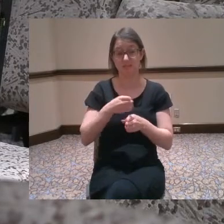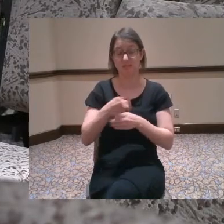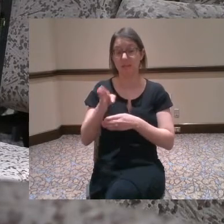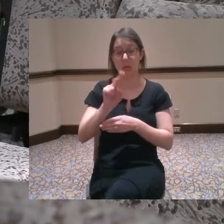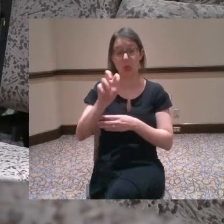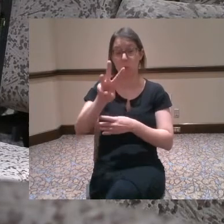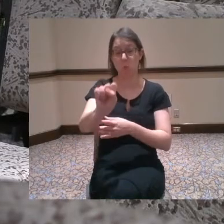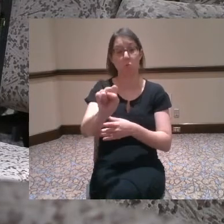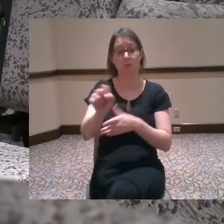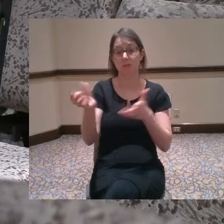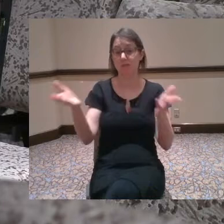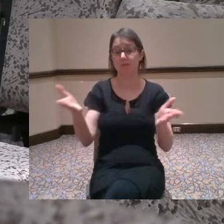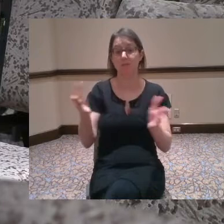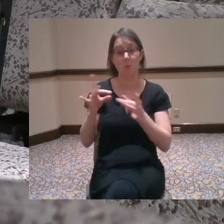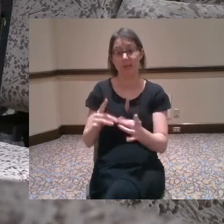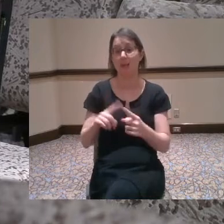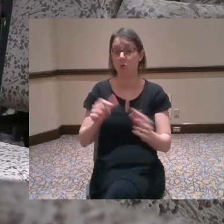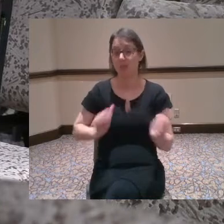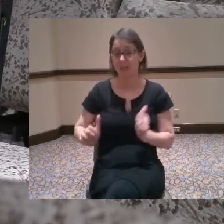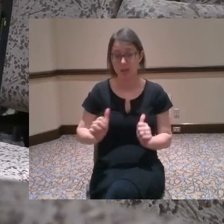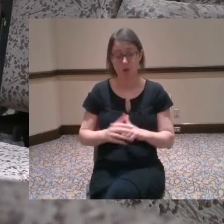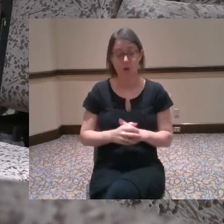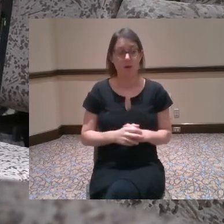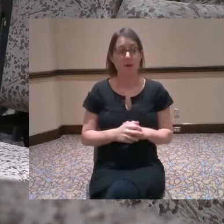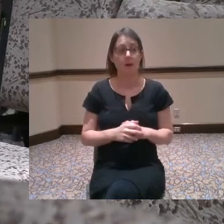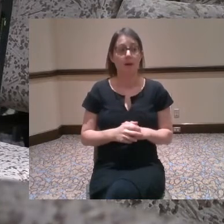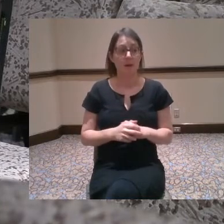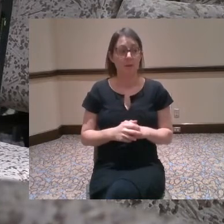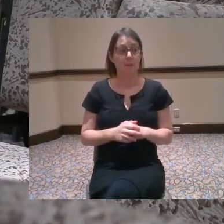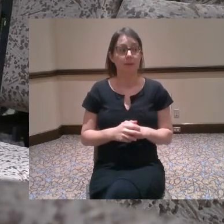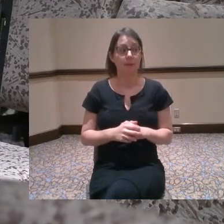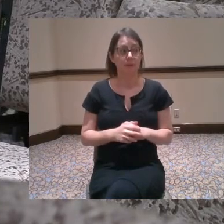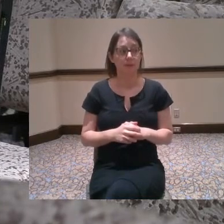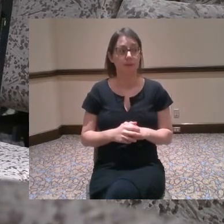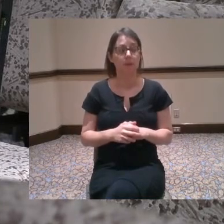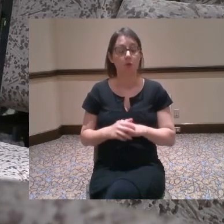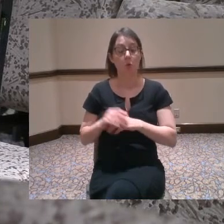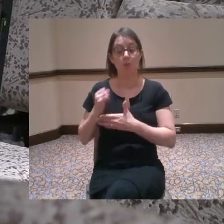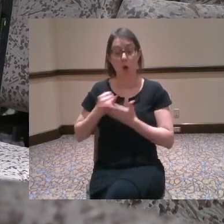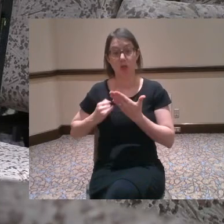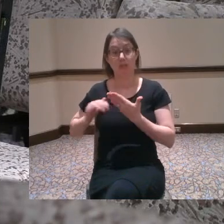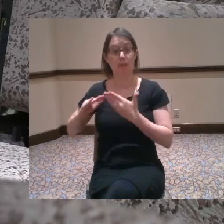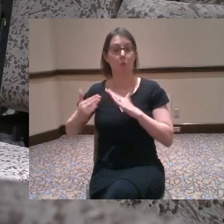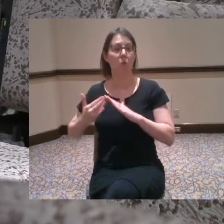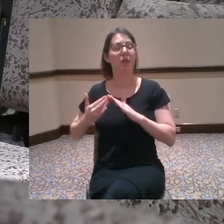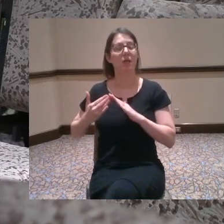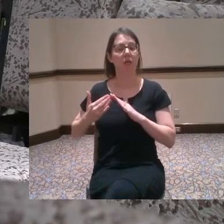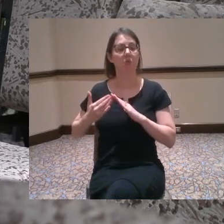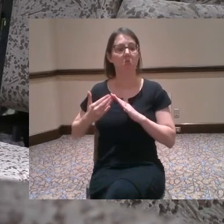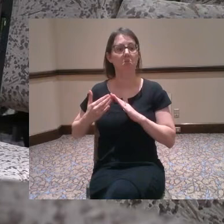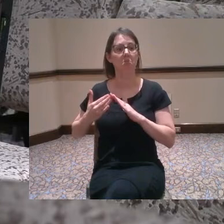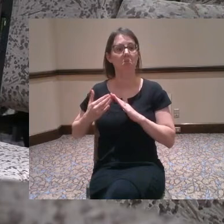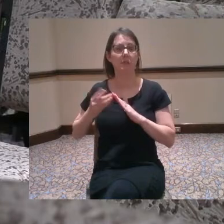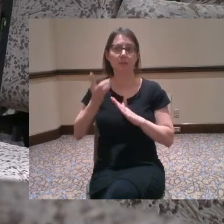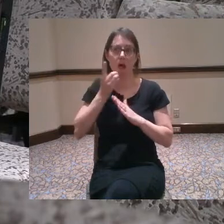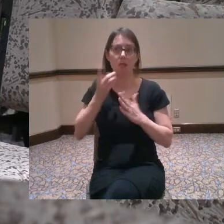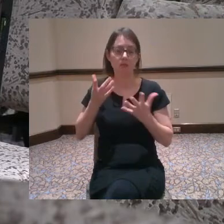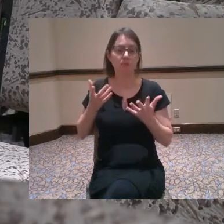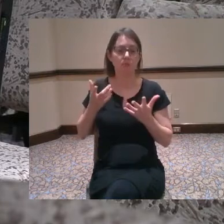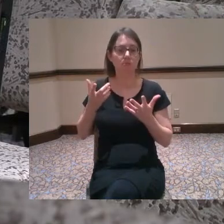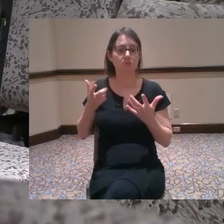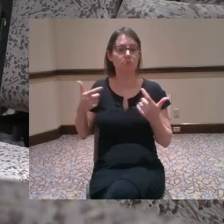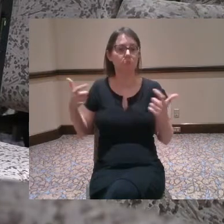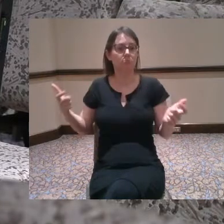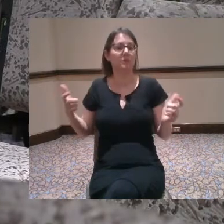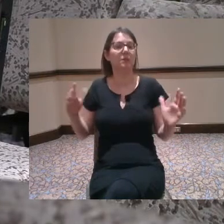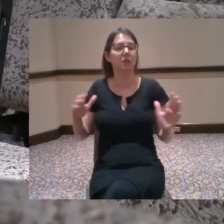outlets. And given the size of the arts community in Dallas, I think it was largely between the